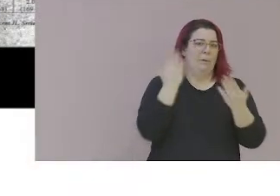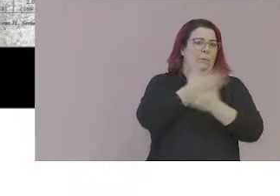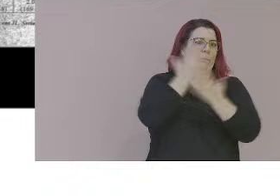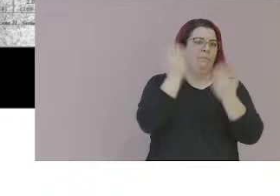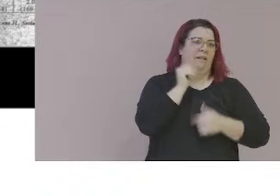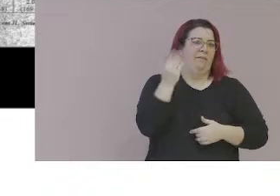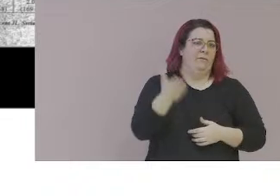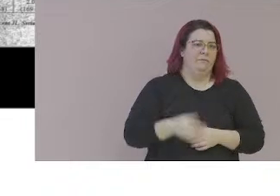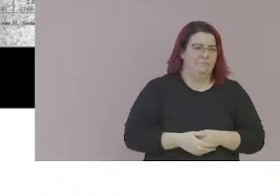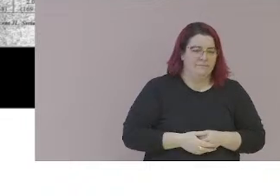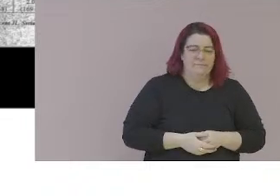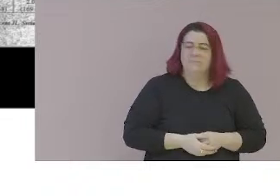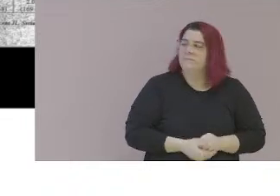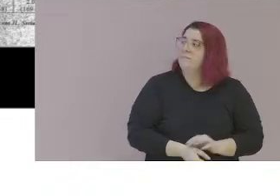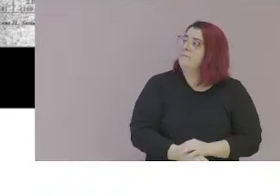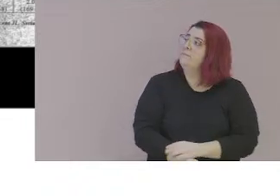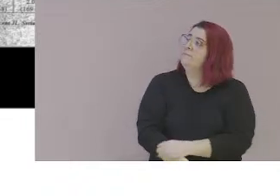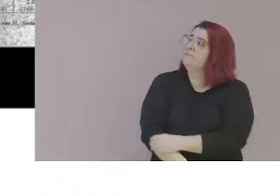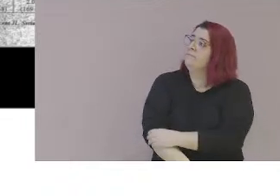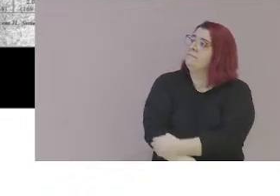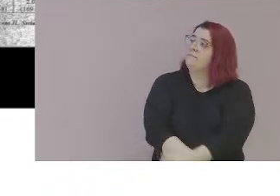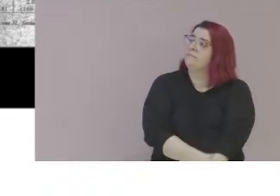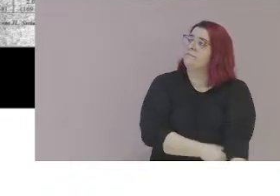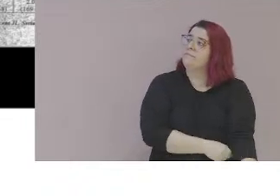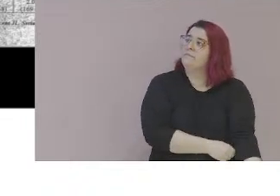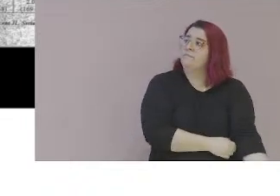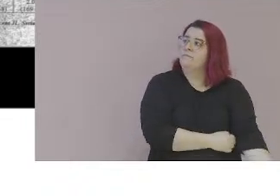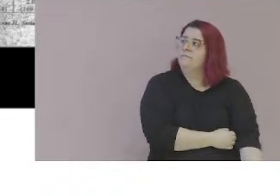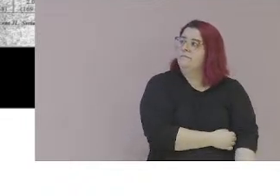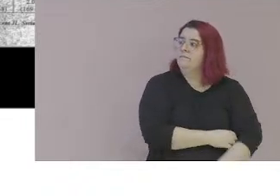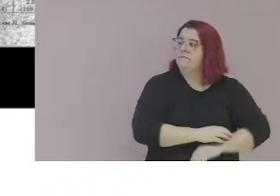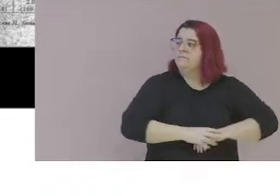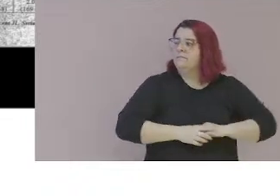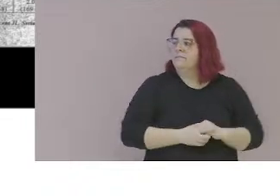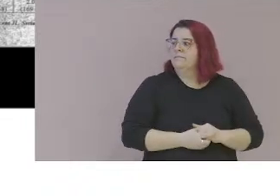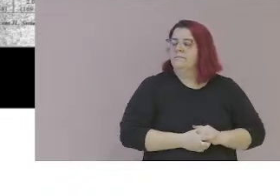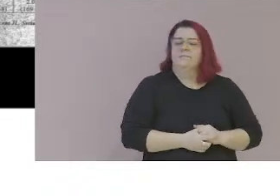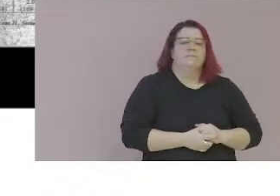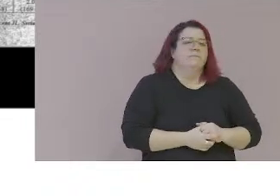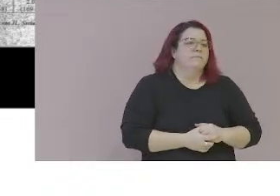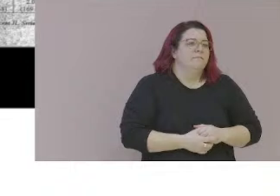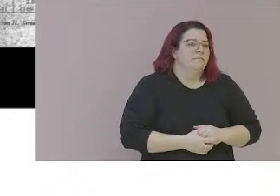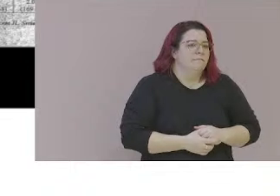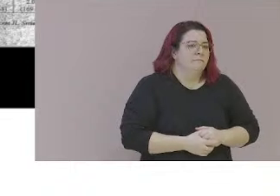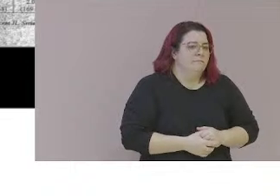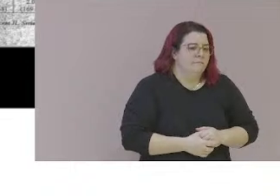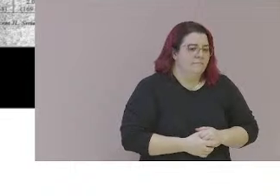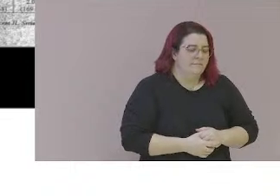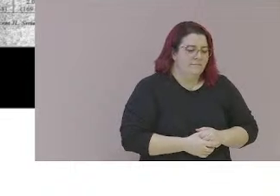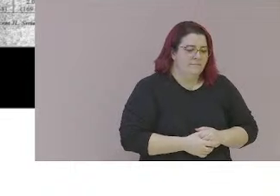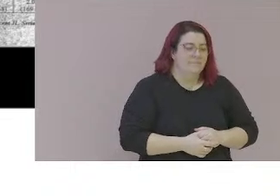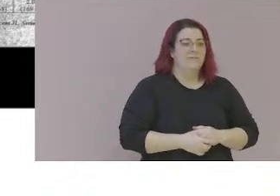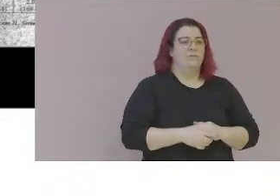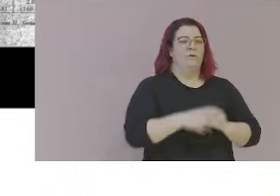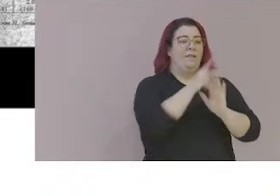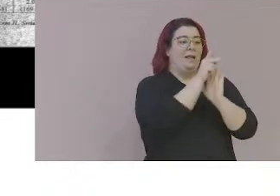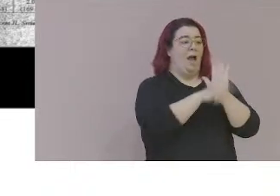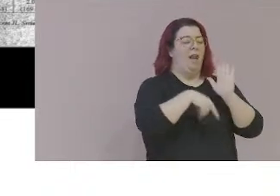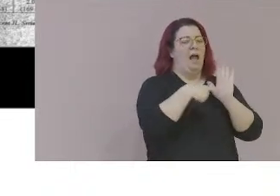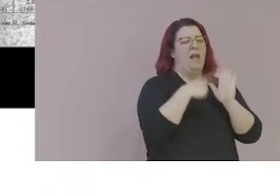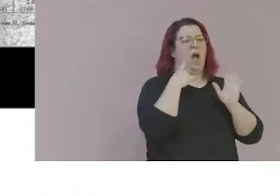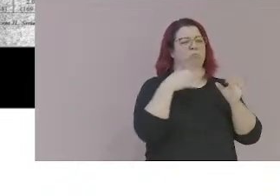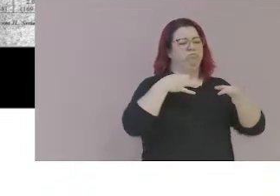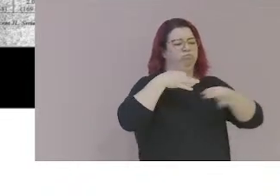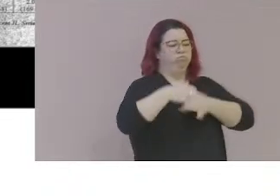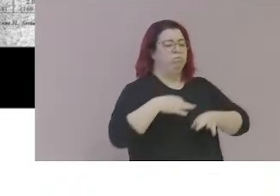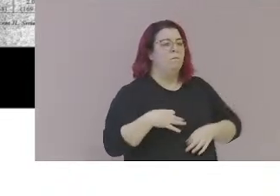DOH anymore. So the guidelines, I'll explain what their history and what they were, but at their core, they relied on